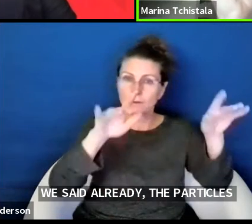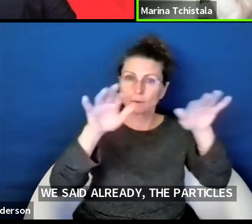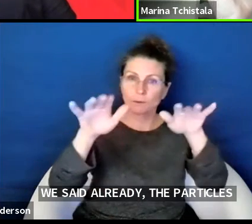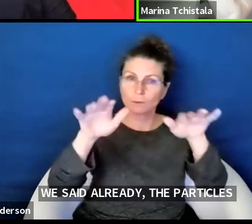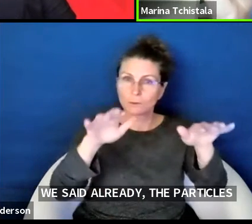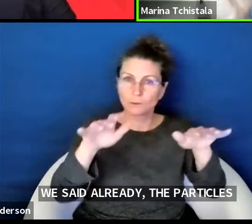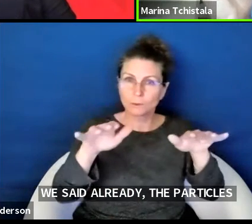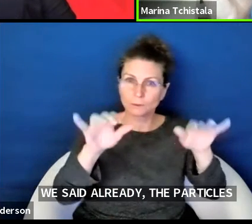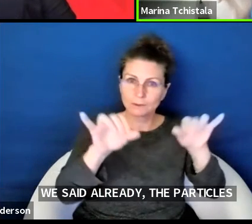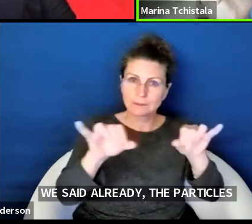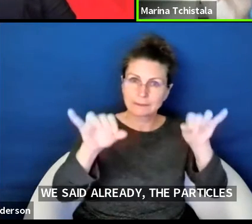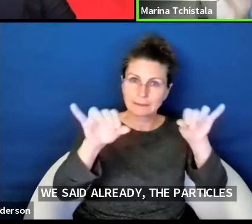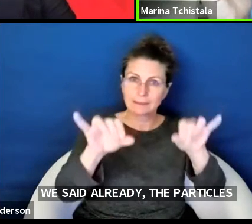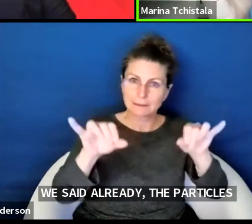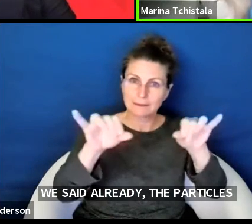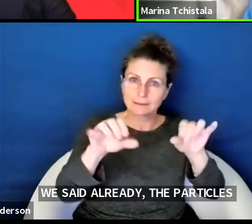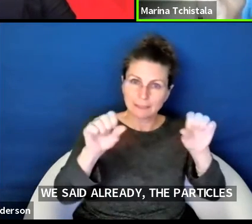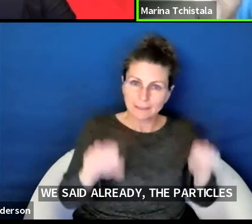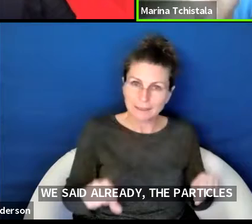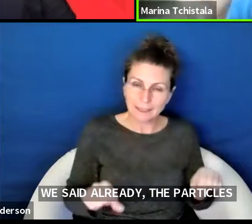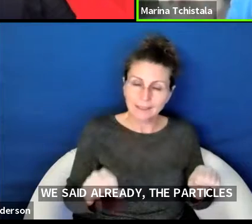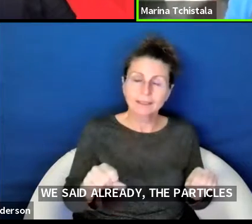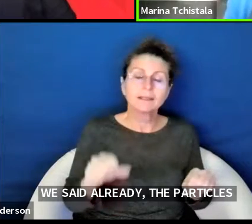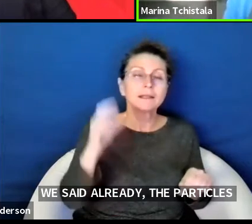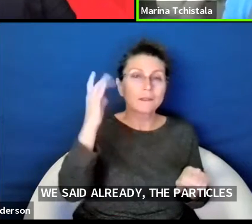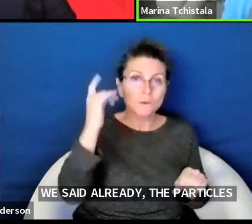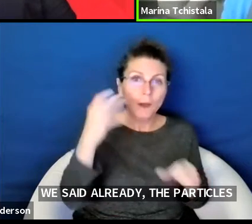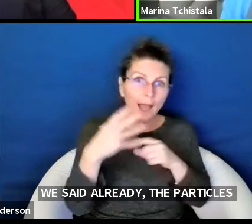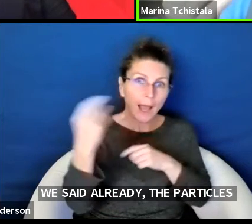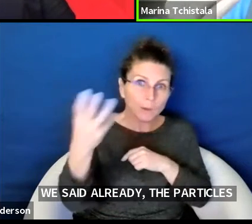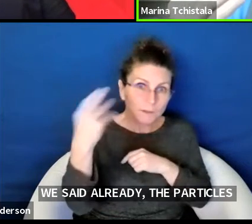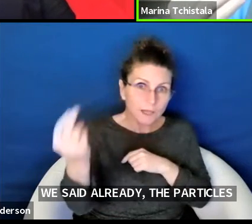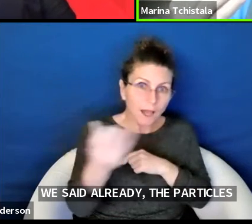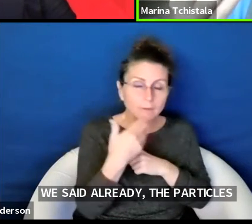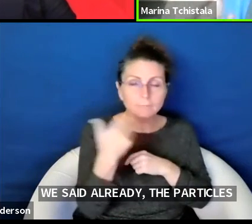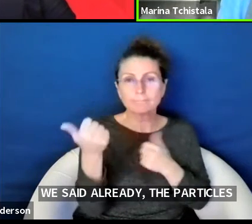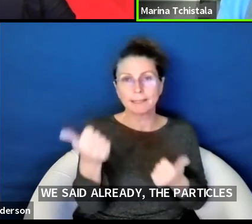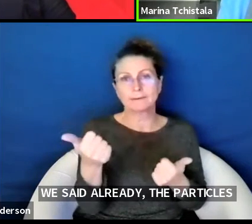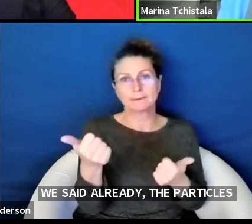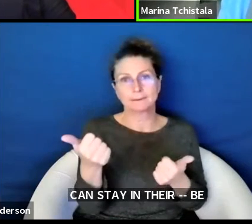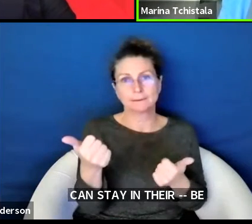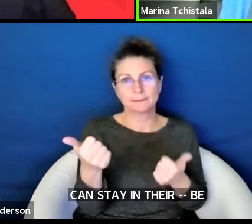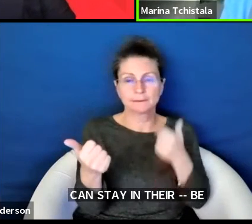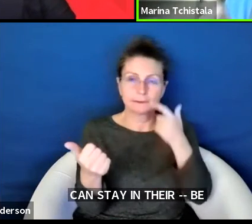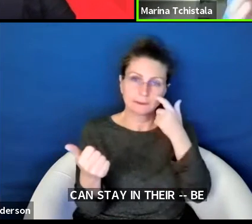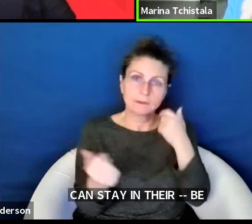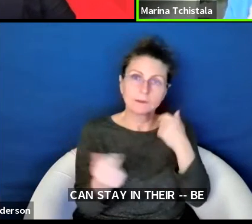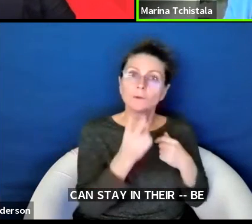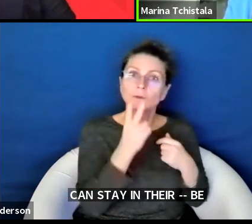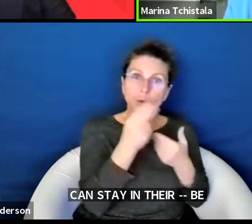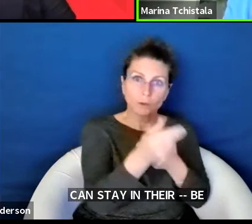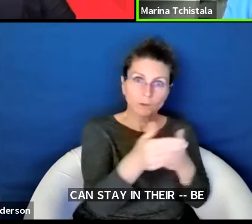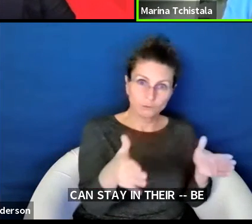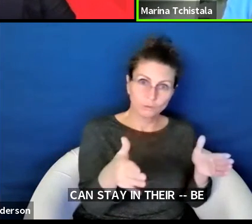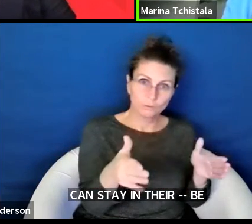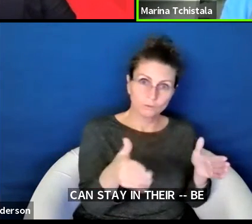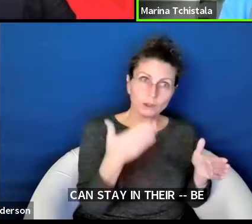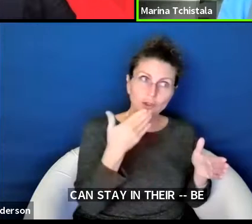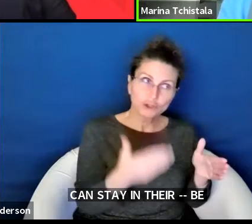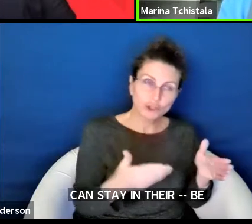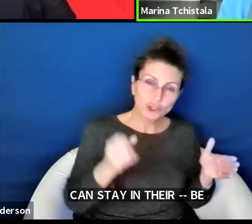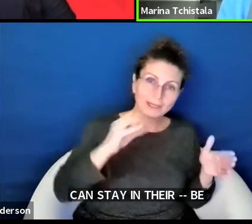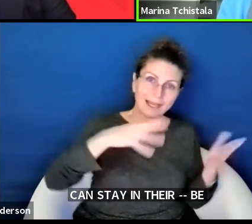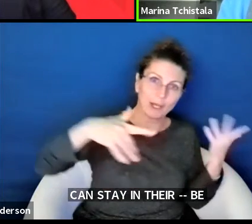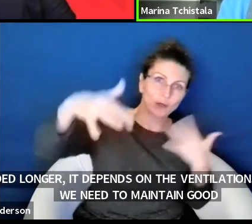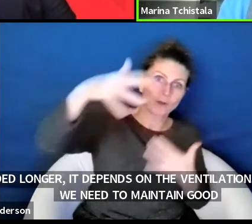it depends on the ventilation. That's why we need to maintain good ventilation. For example, smoking rooms, allocated